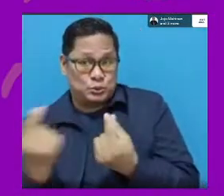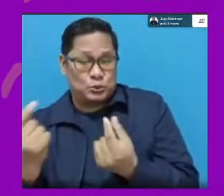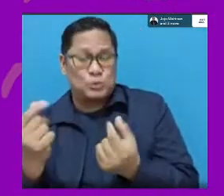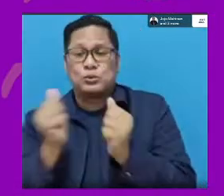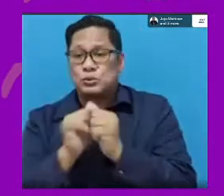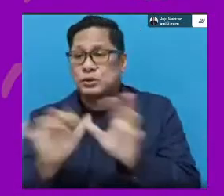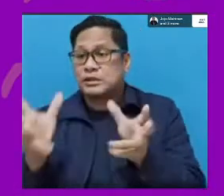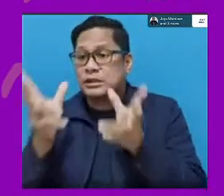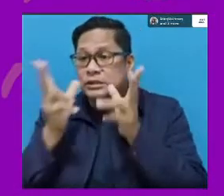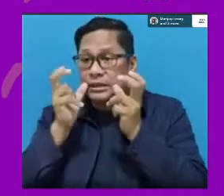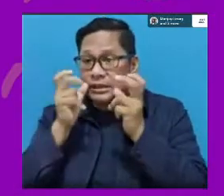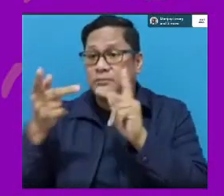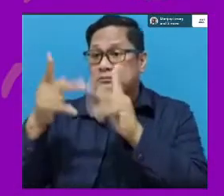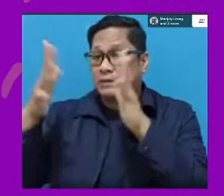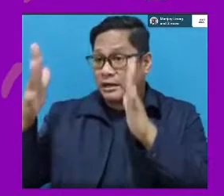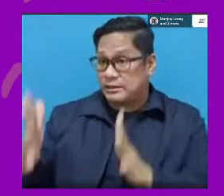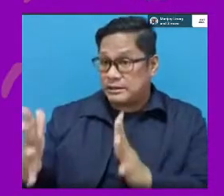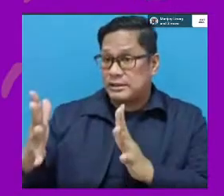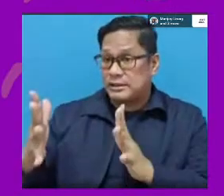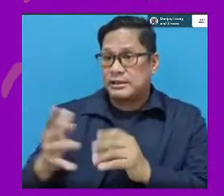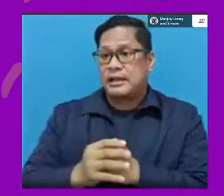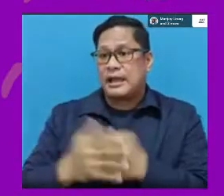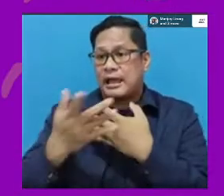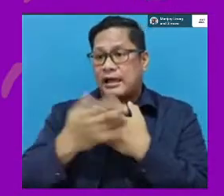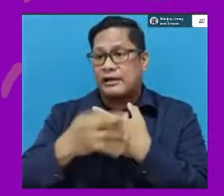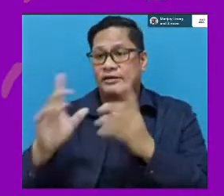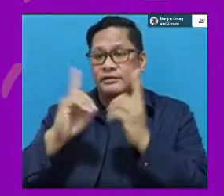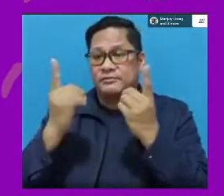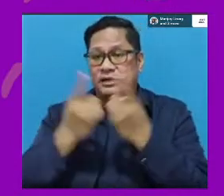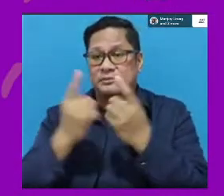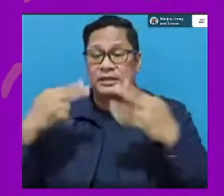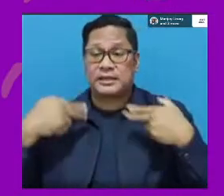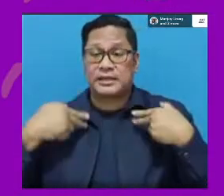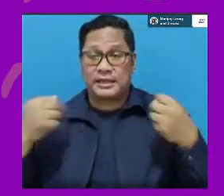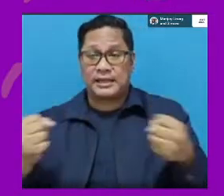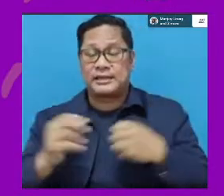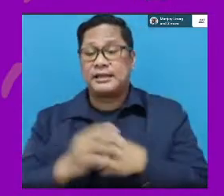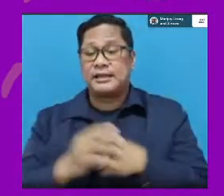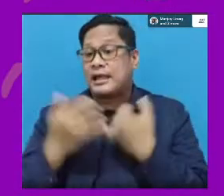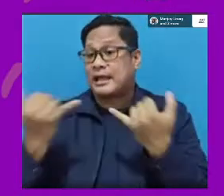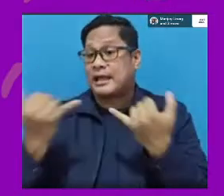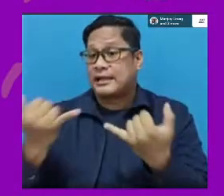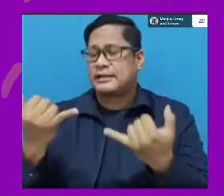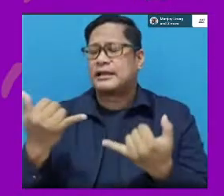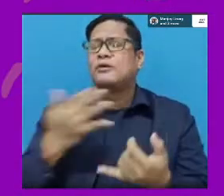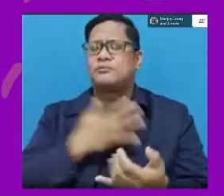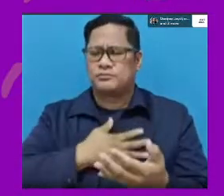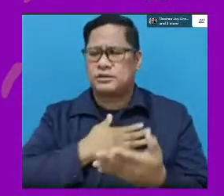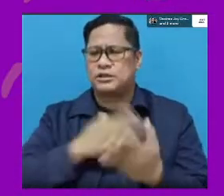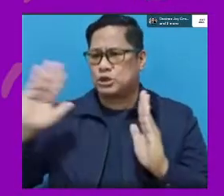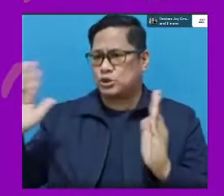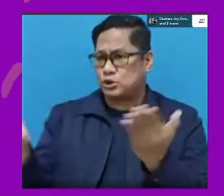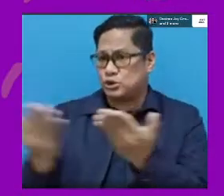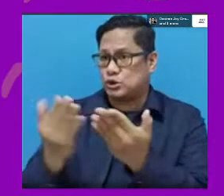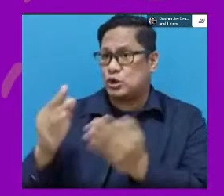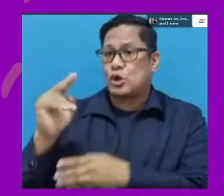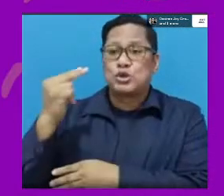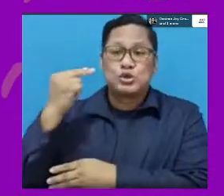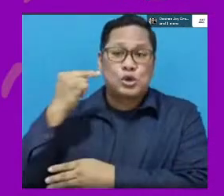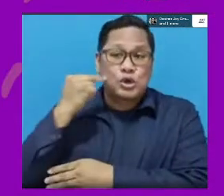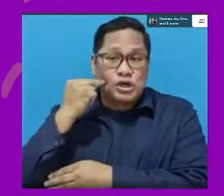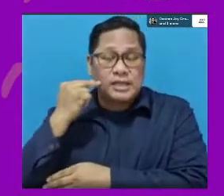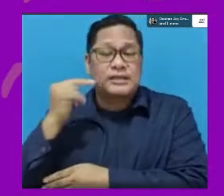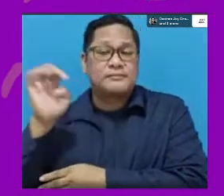key stakeholder actor, the Department of Health. I now have the pleasure of introducing Dr. Norilyn